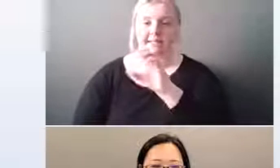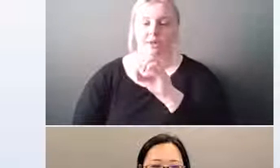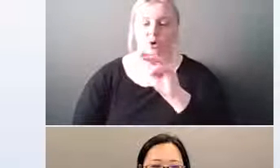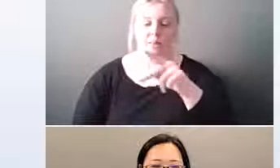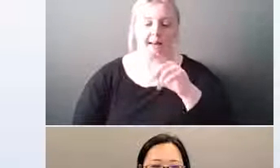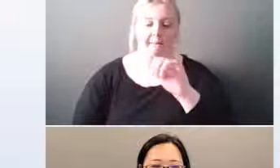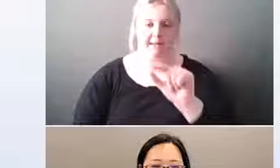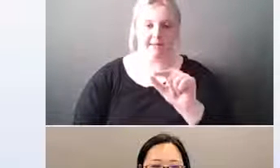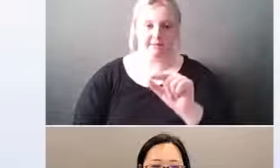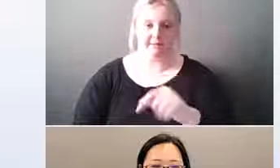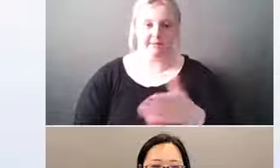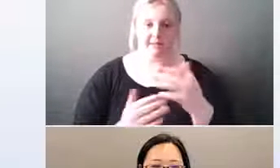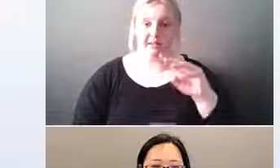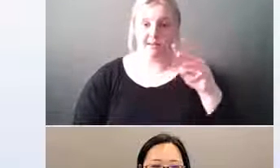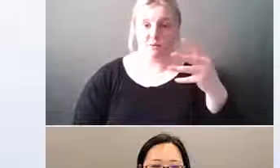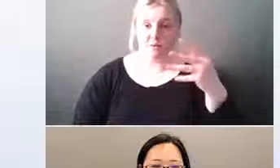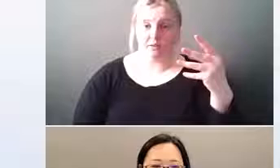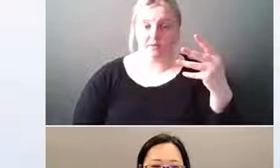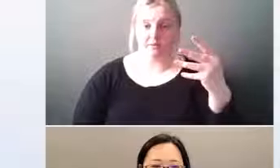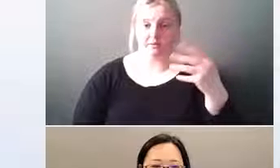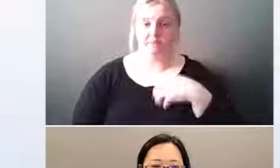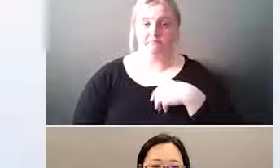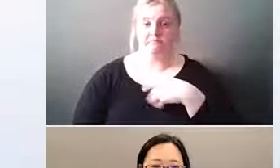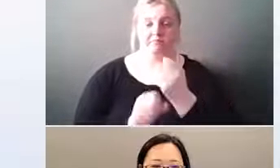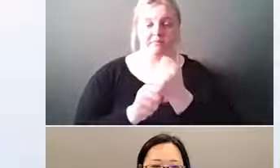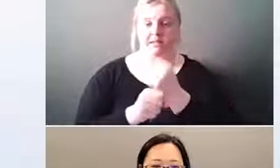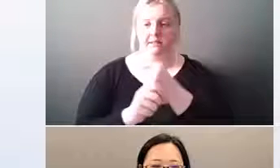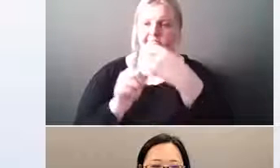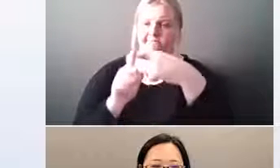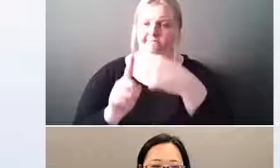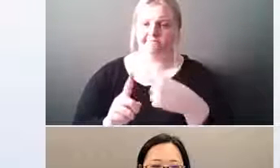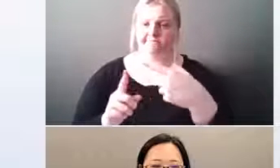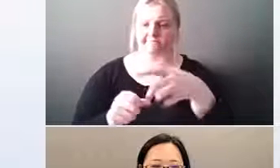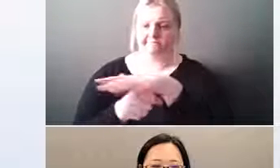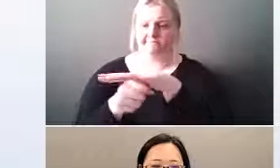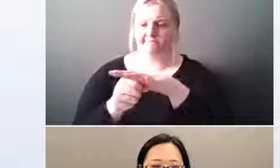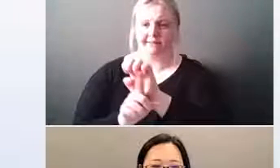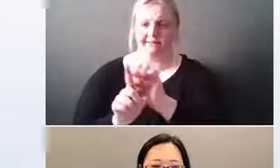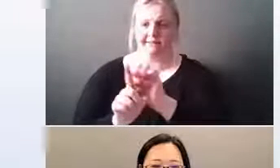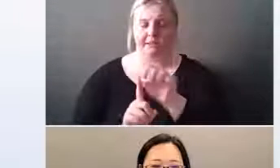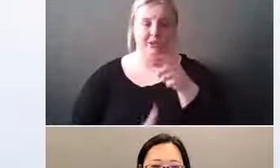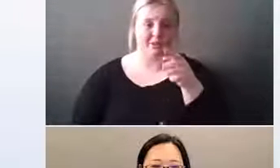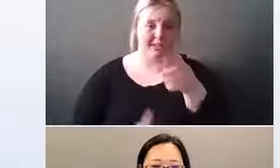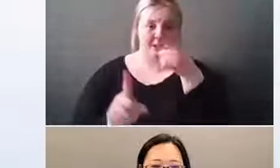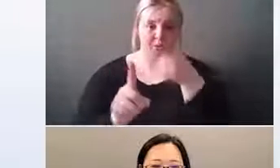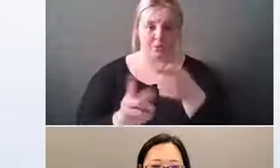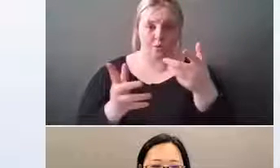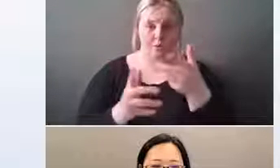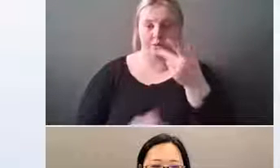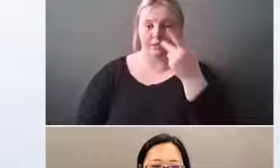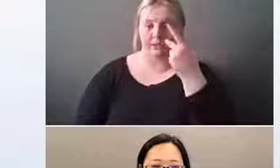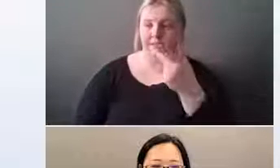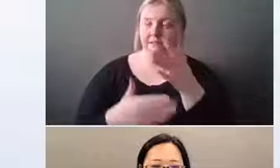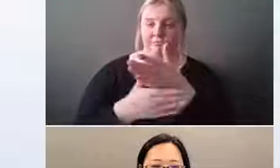And then module 4, creating a positive environment. So this module aims to help older adults see the benefits of shared